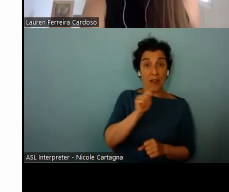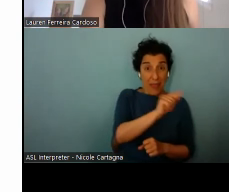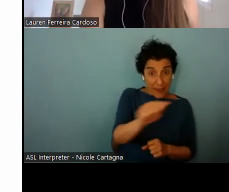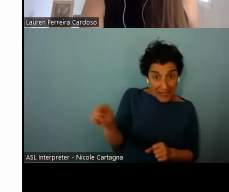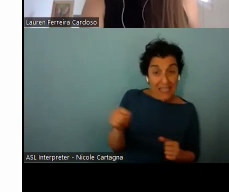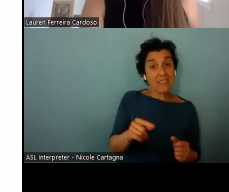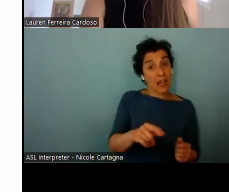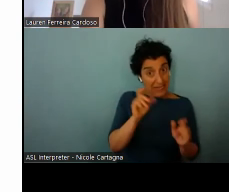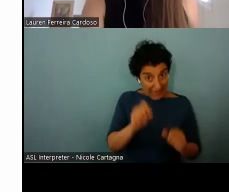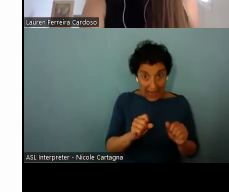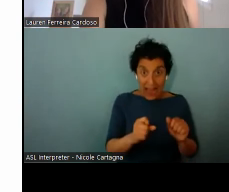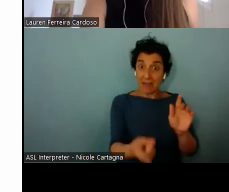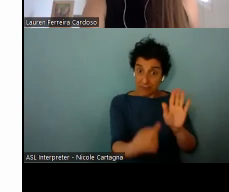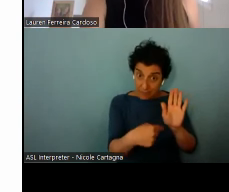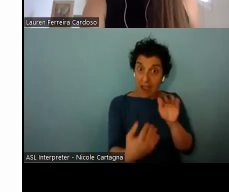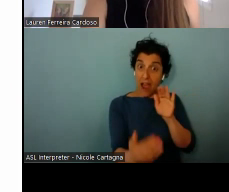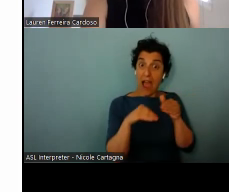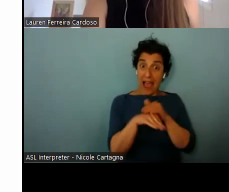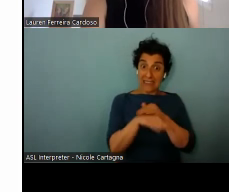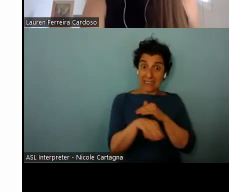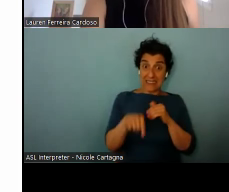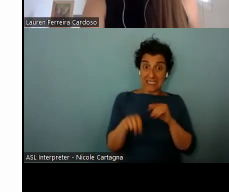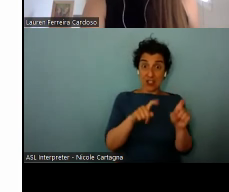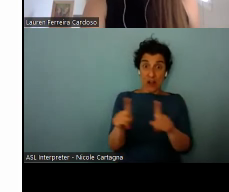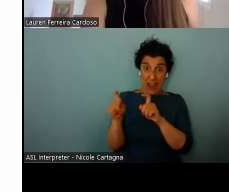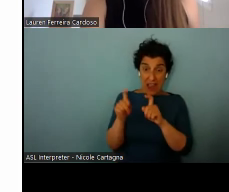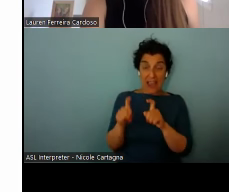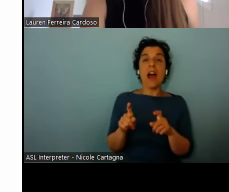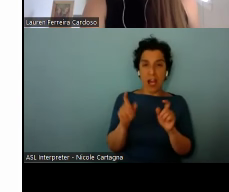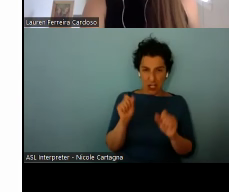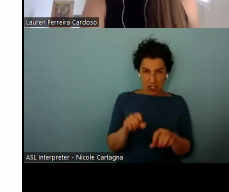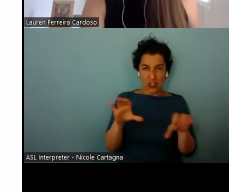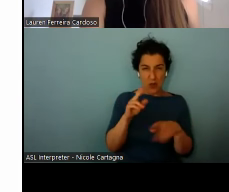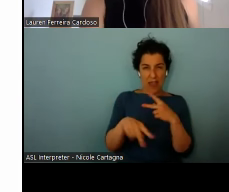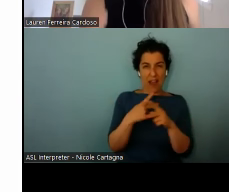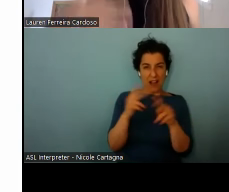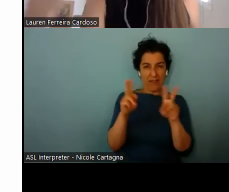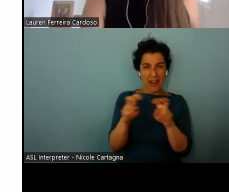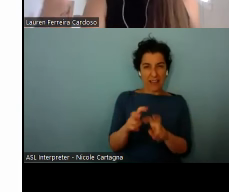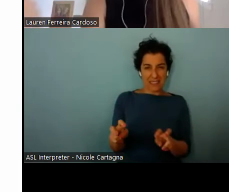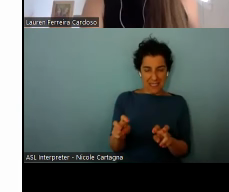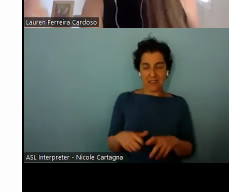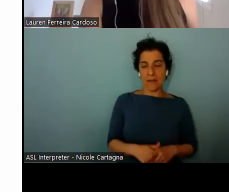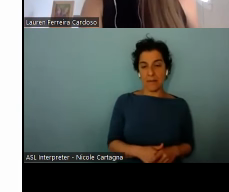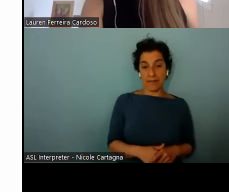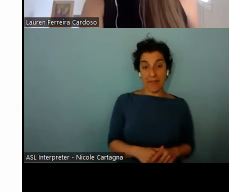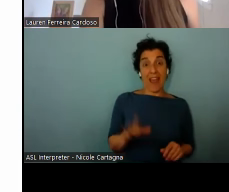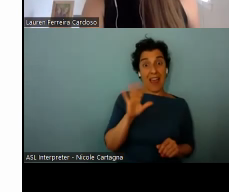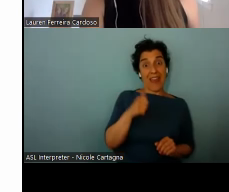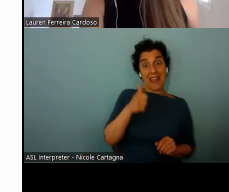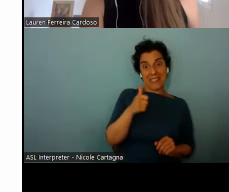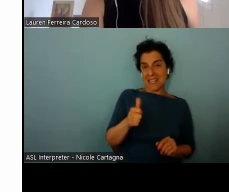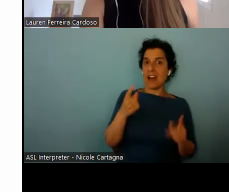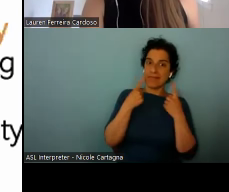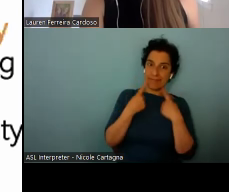able to access the survey, we were actually able to do that kind of analysis. And that, to us, in and of itself, was a huge